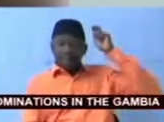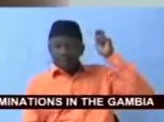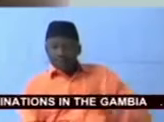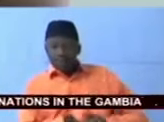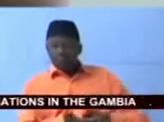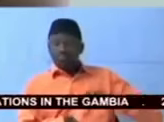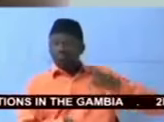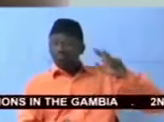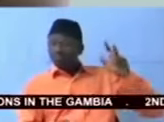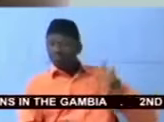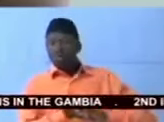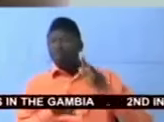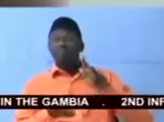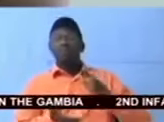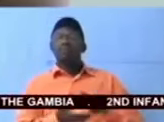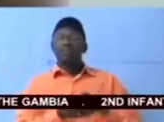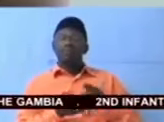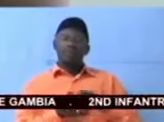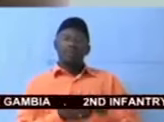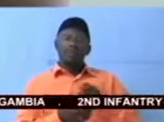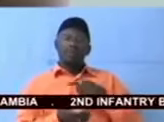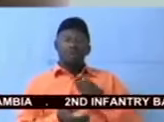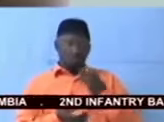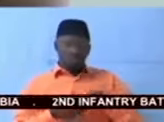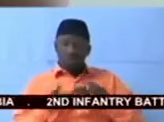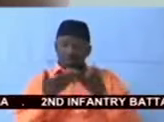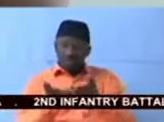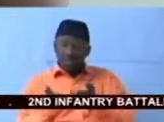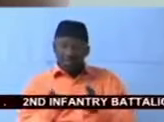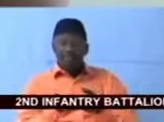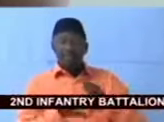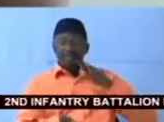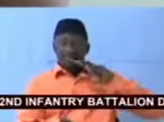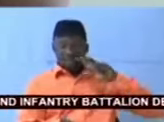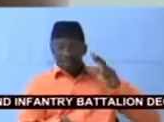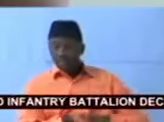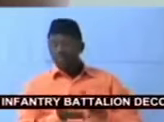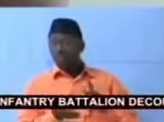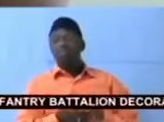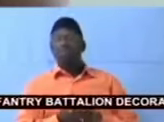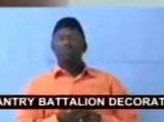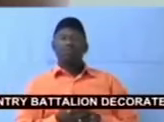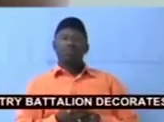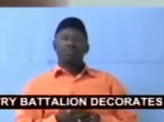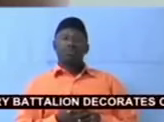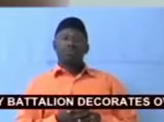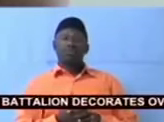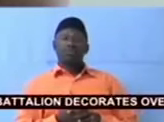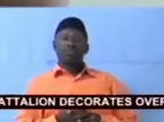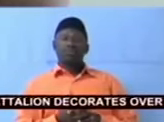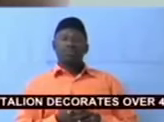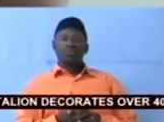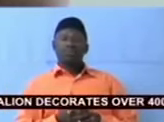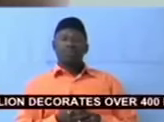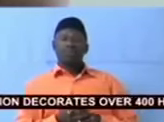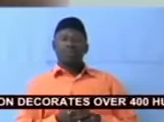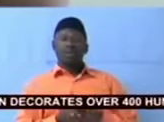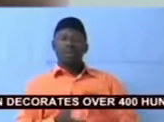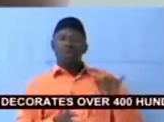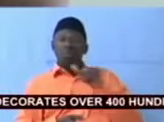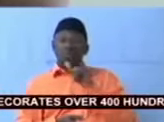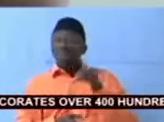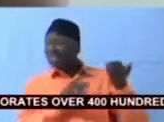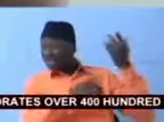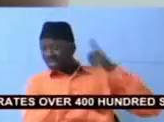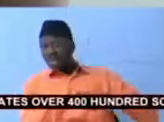xam ne moom la jël. Or gave decisions. Mu am ndogal yoo xam ne moom la jël. Which the president then,